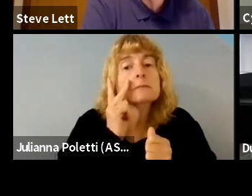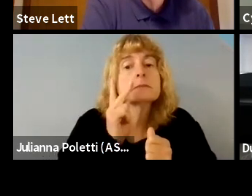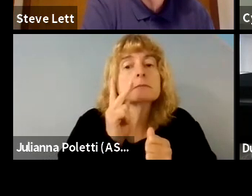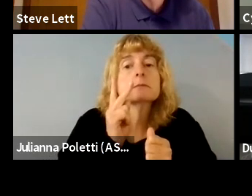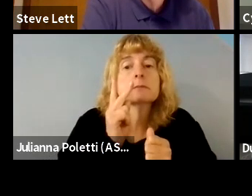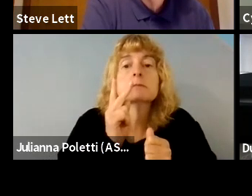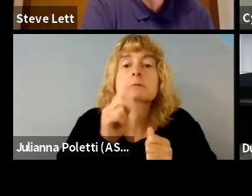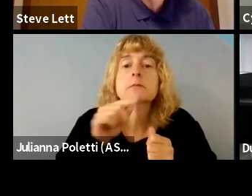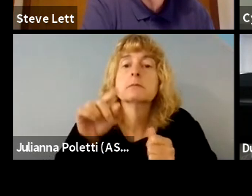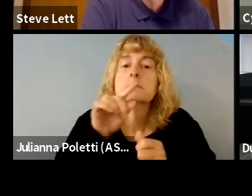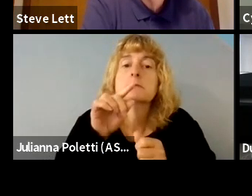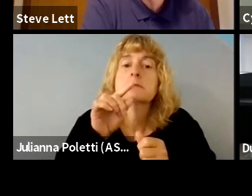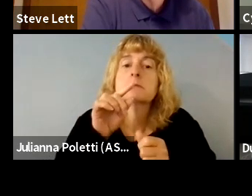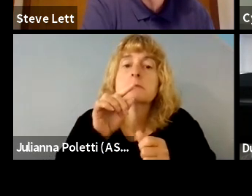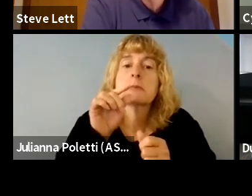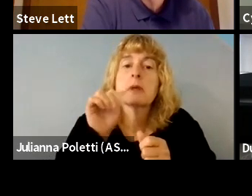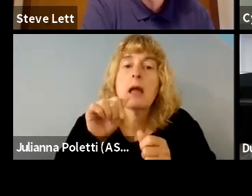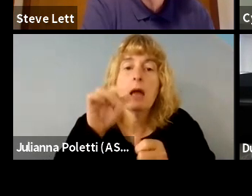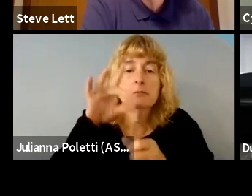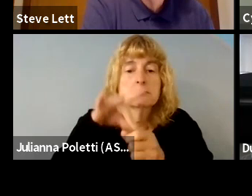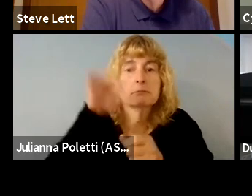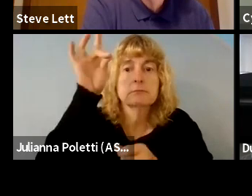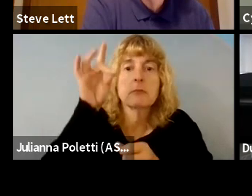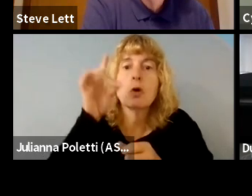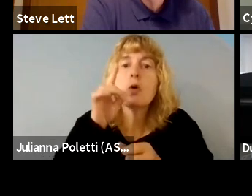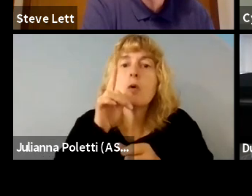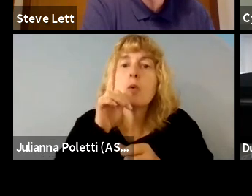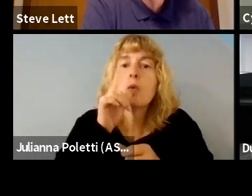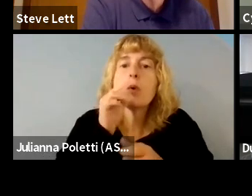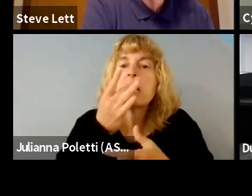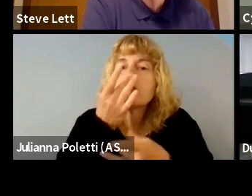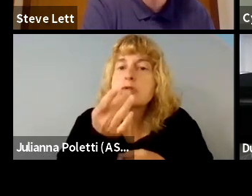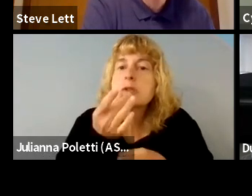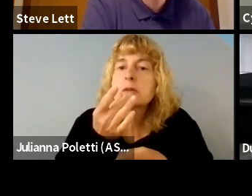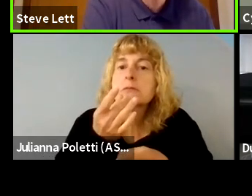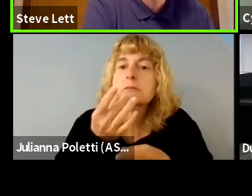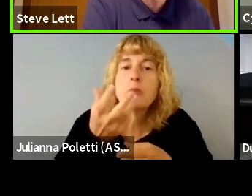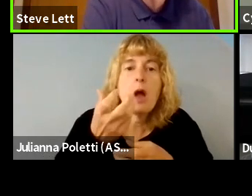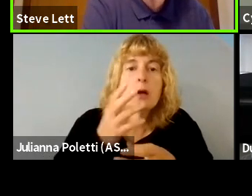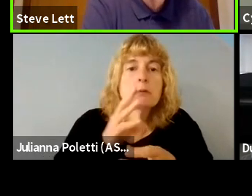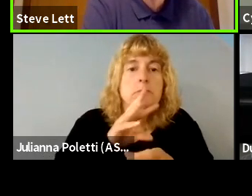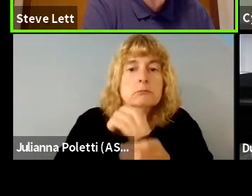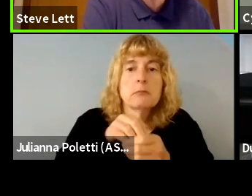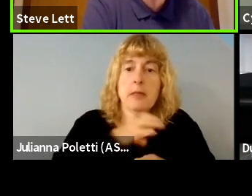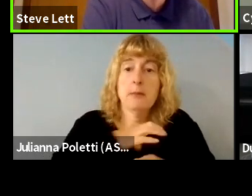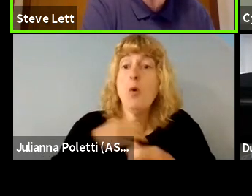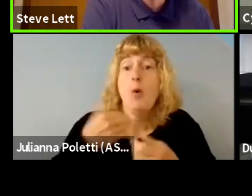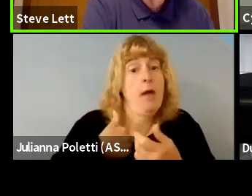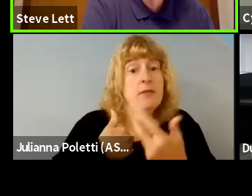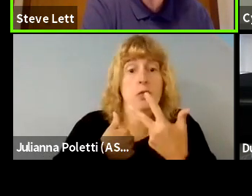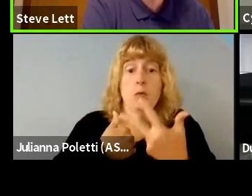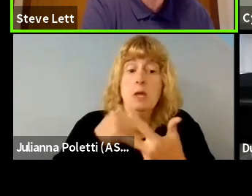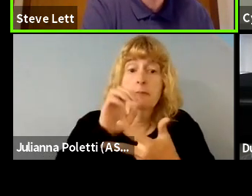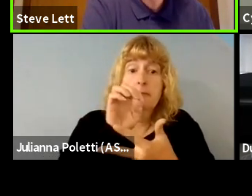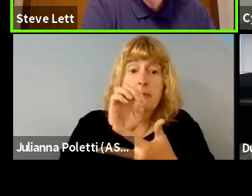is interested in being on this committee. Well, we got 3, Erin, Cynthia, and